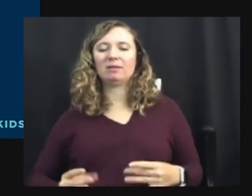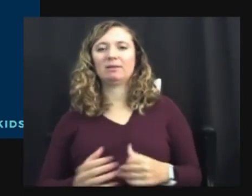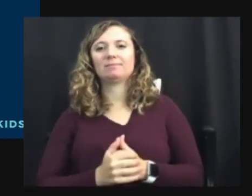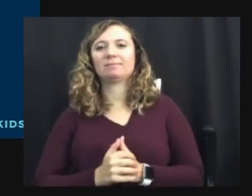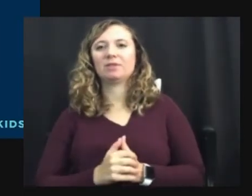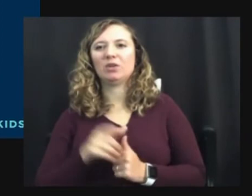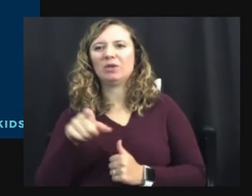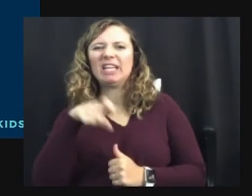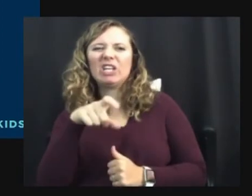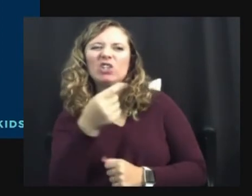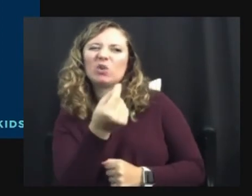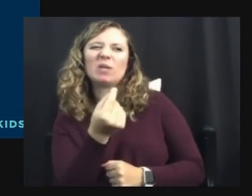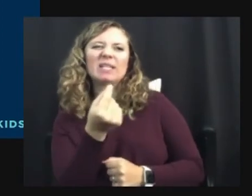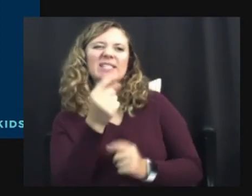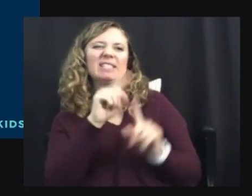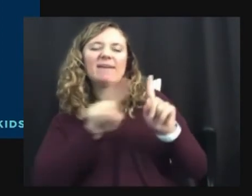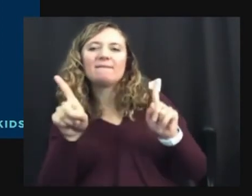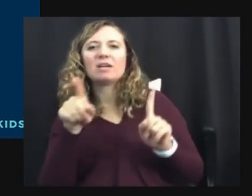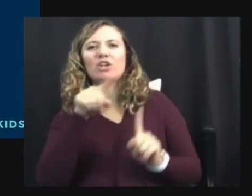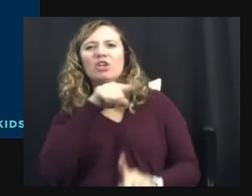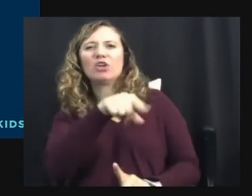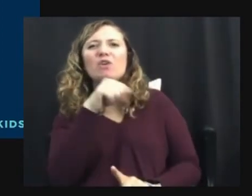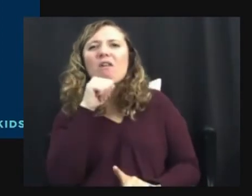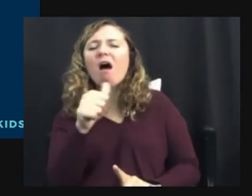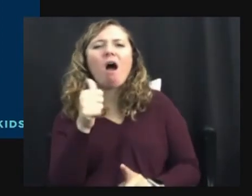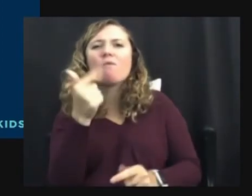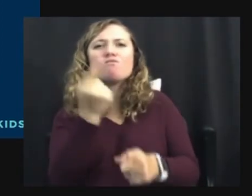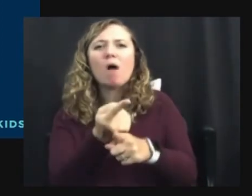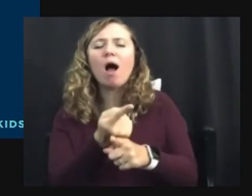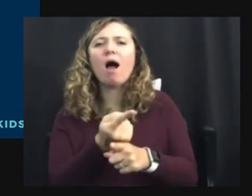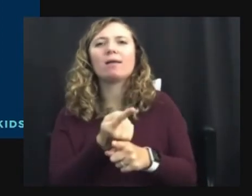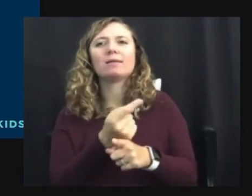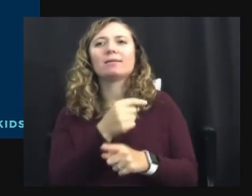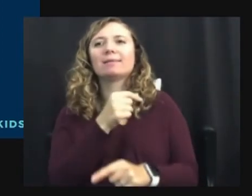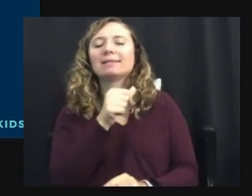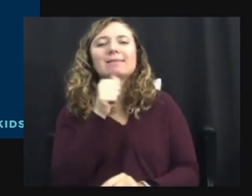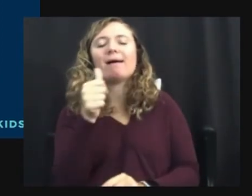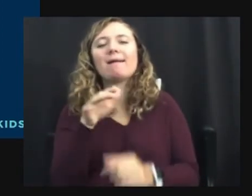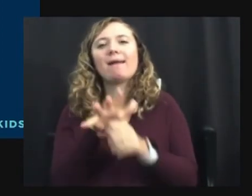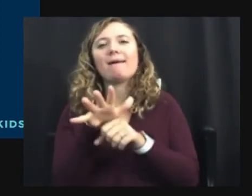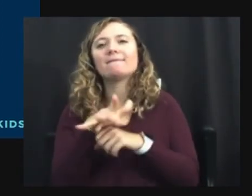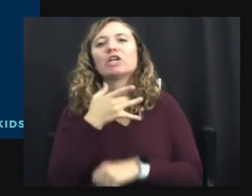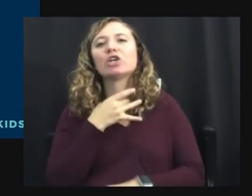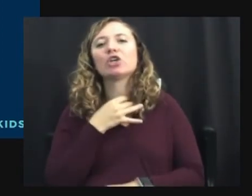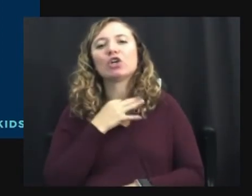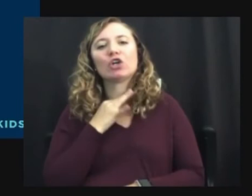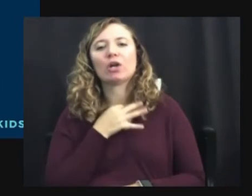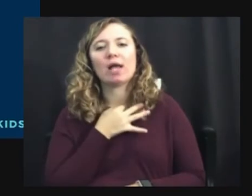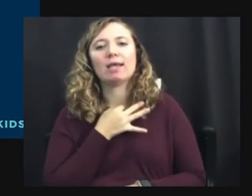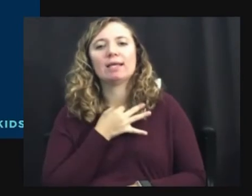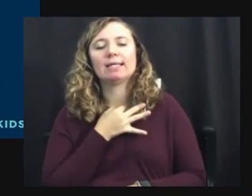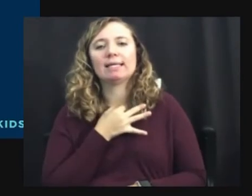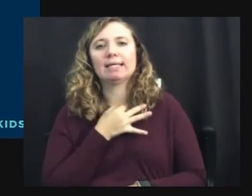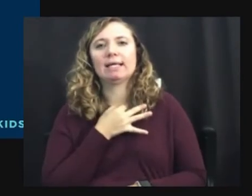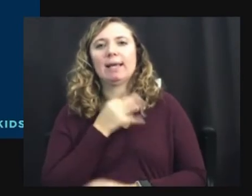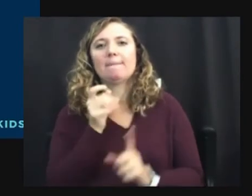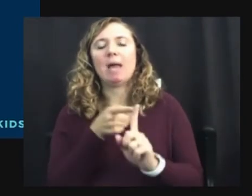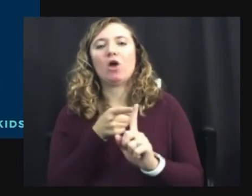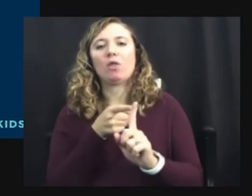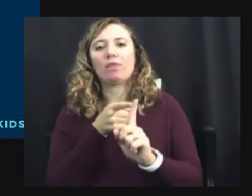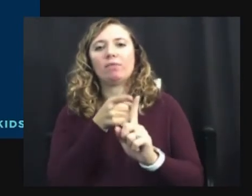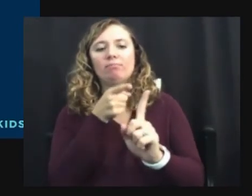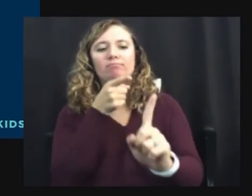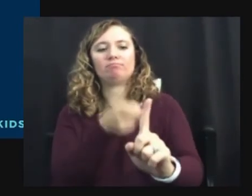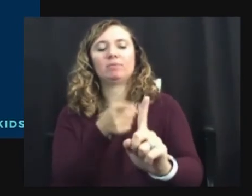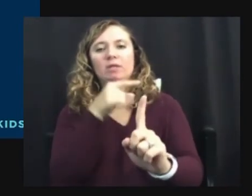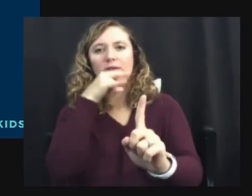You're not right. There's not enough curiosity about the child and who